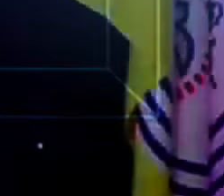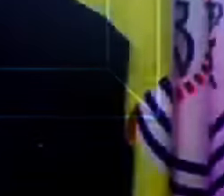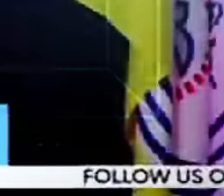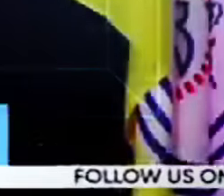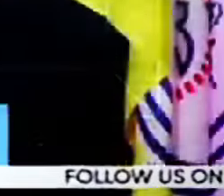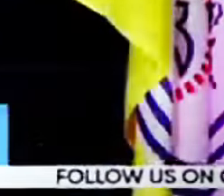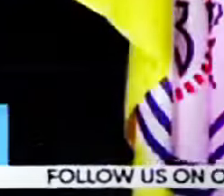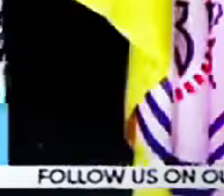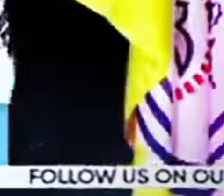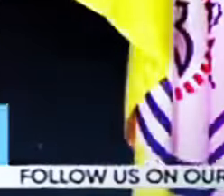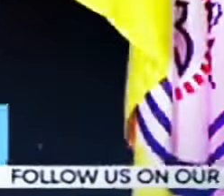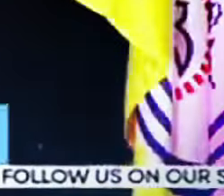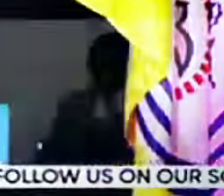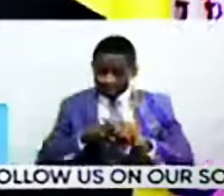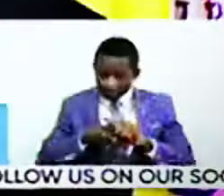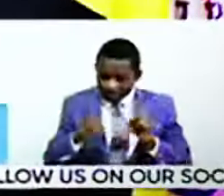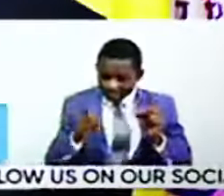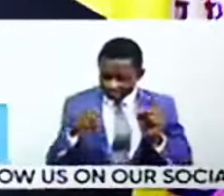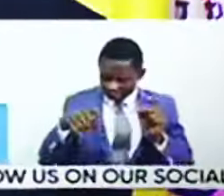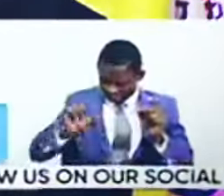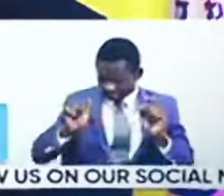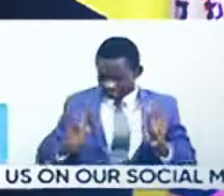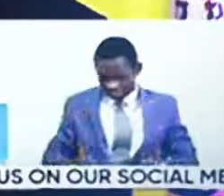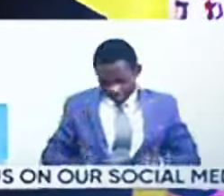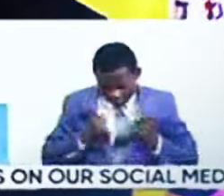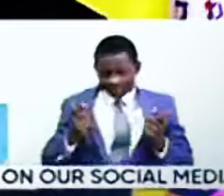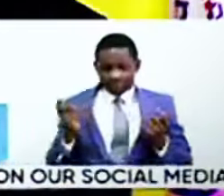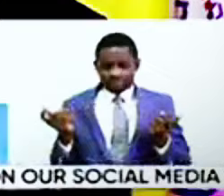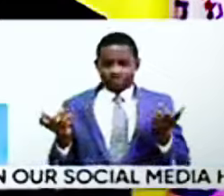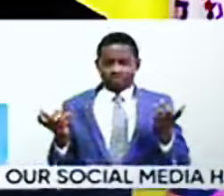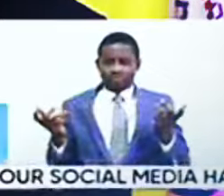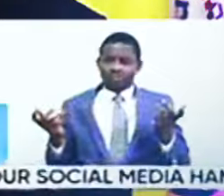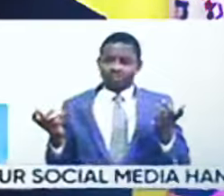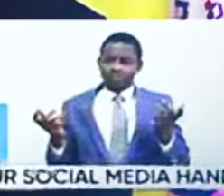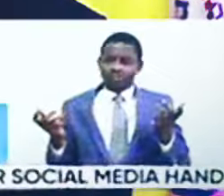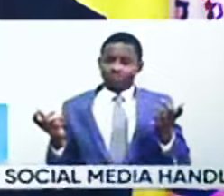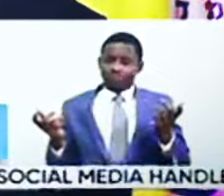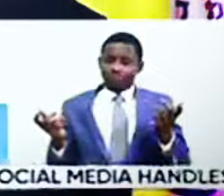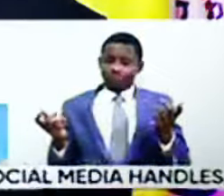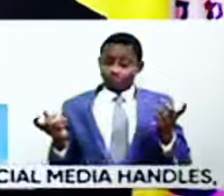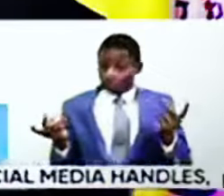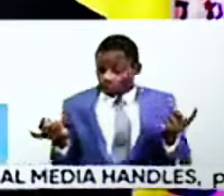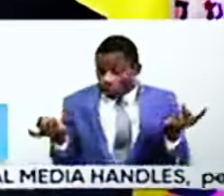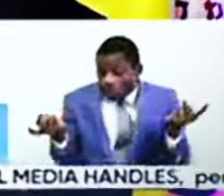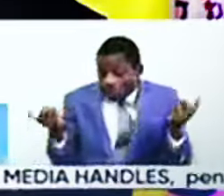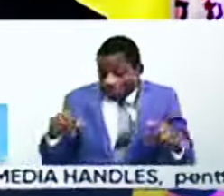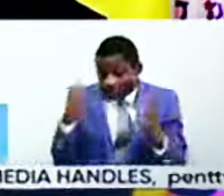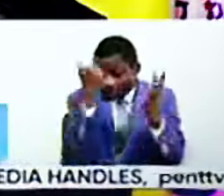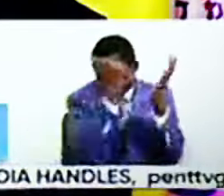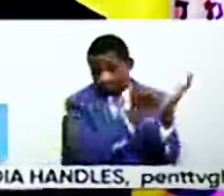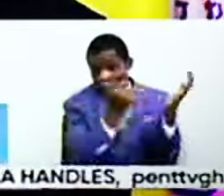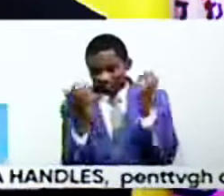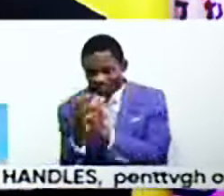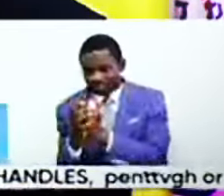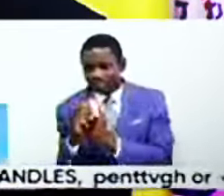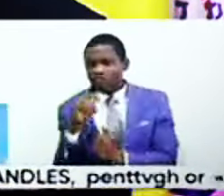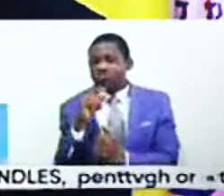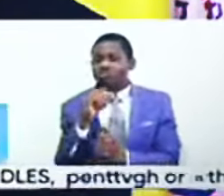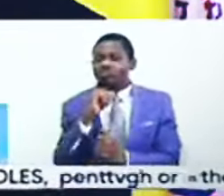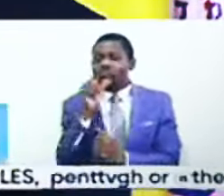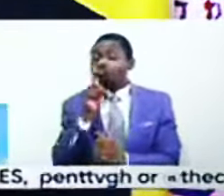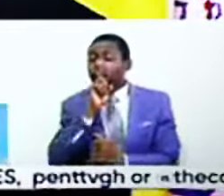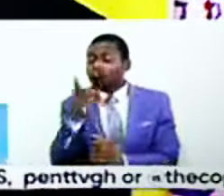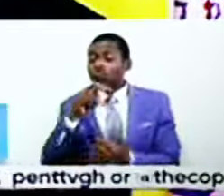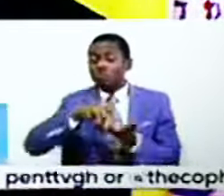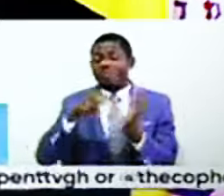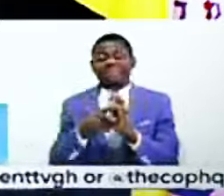Yet he said, nevertheless, I live. And so I say, and so, when you are crucified, it doesn't necessarily mean death.